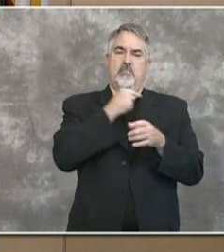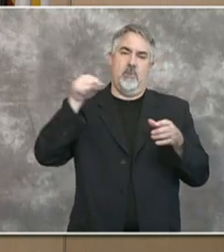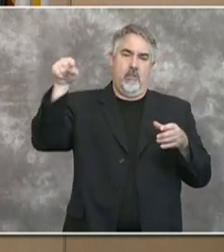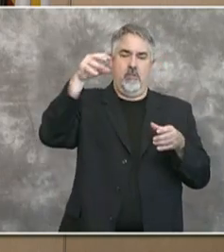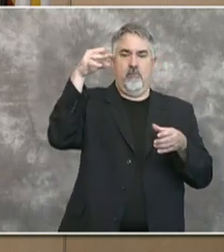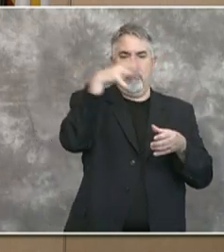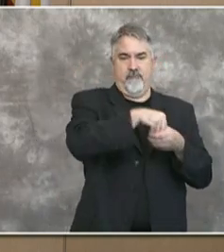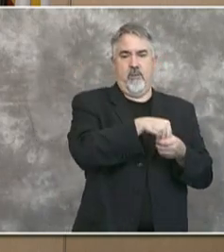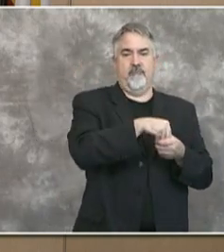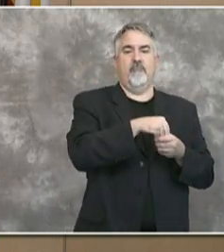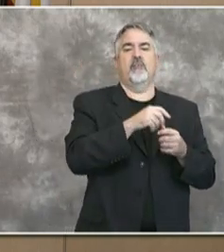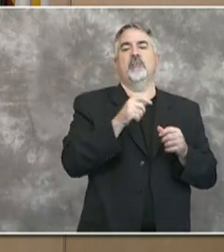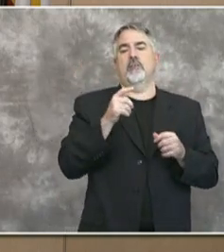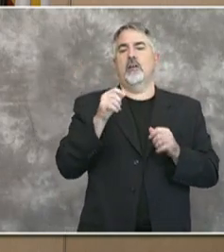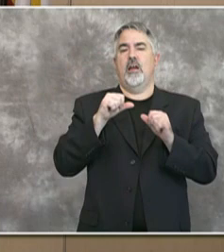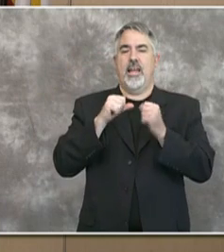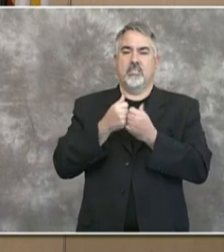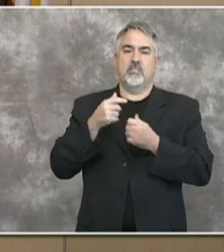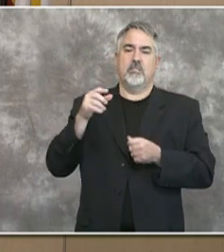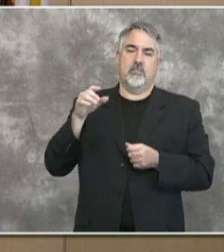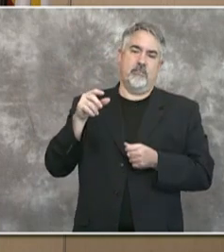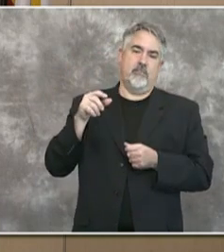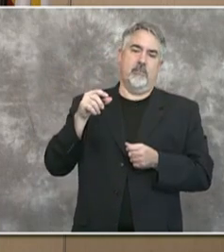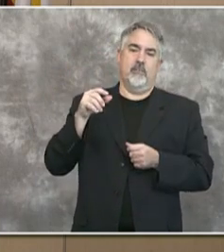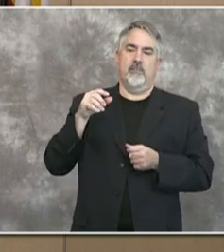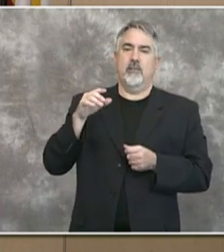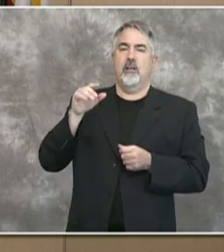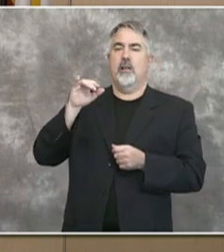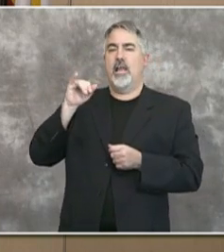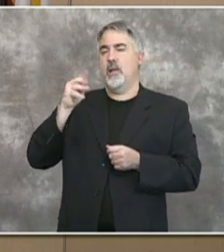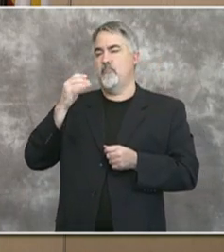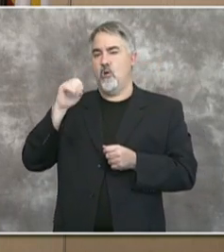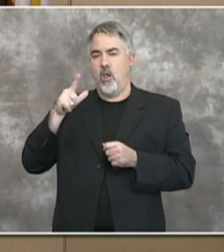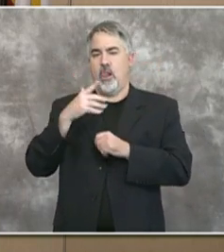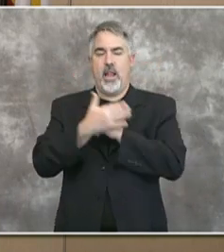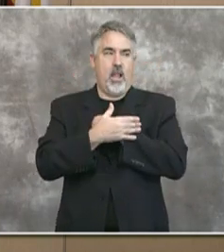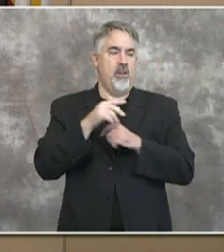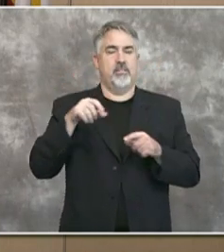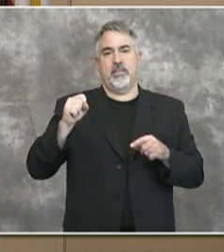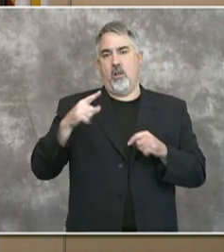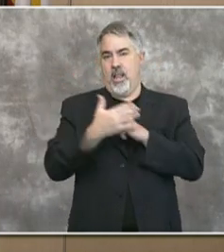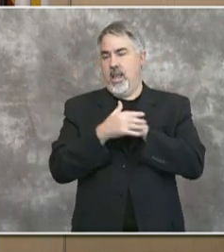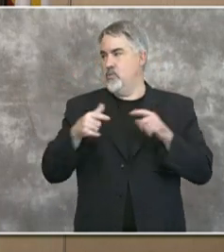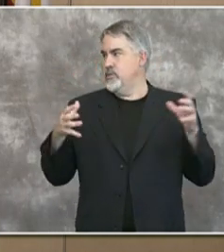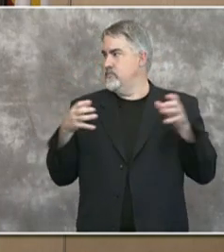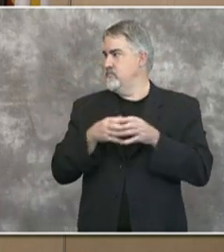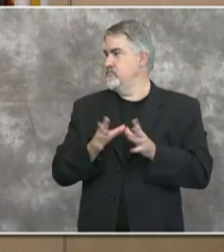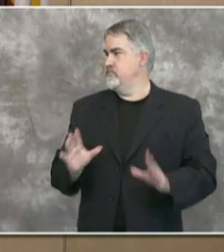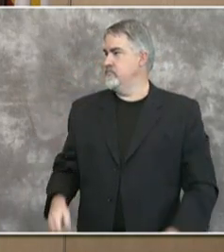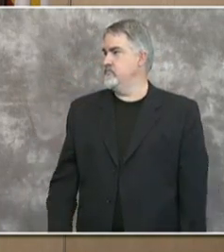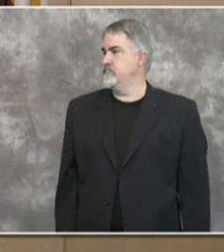San Diego and Imperial Counties. All right, thank you, Dr. Wooten.